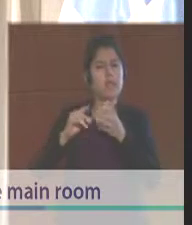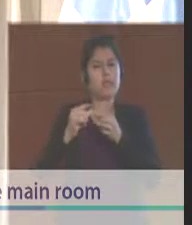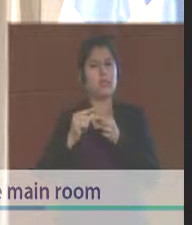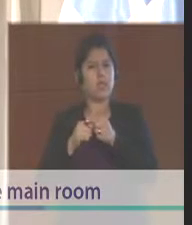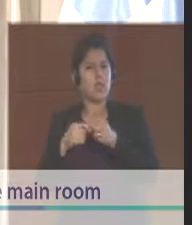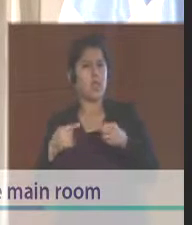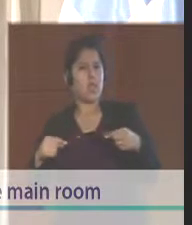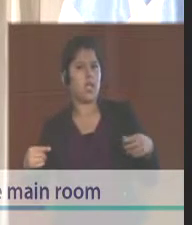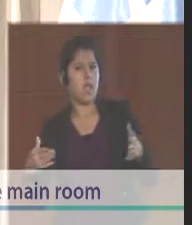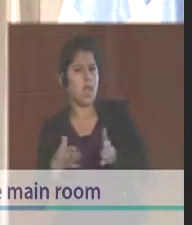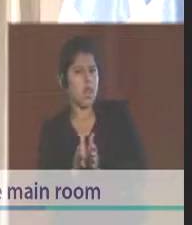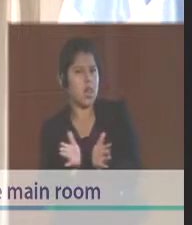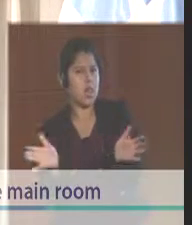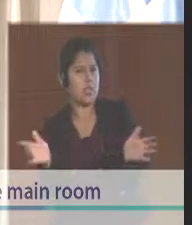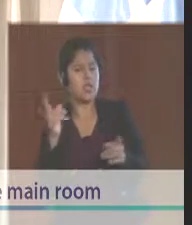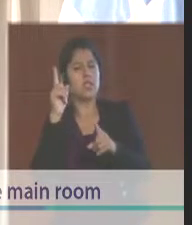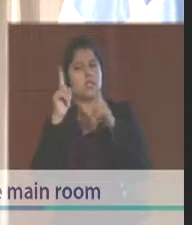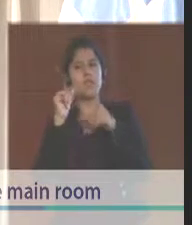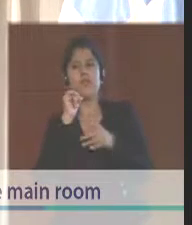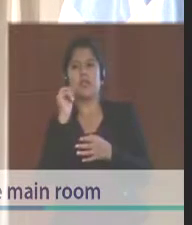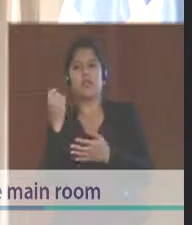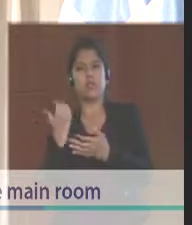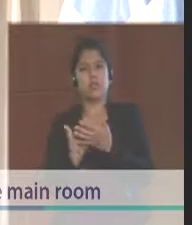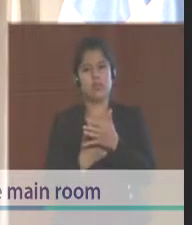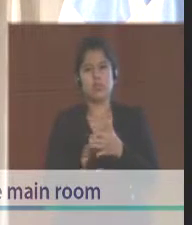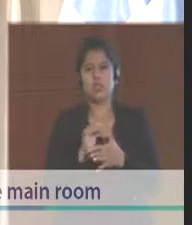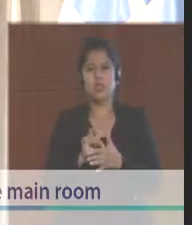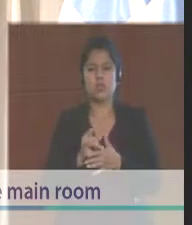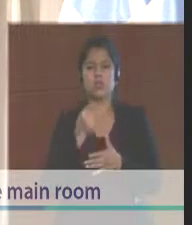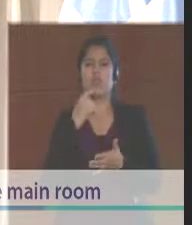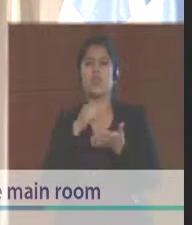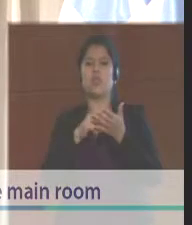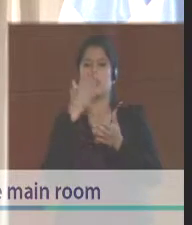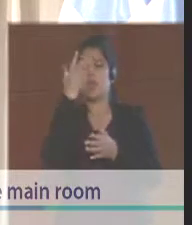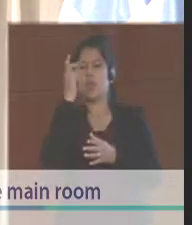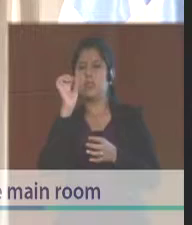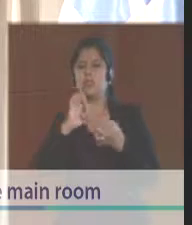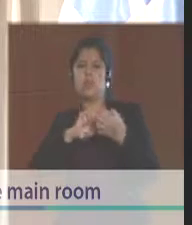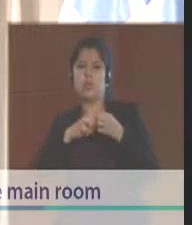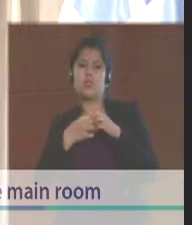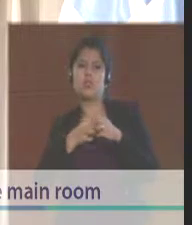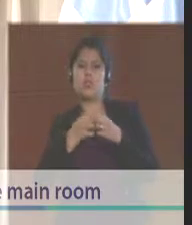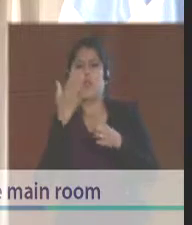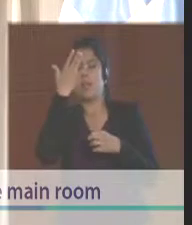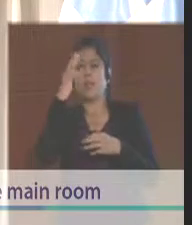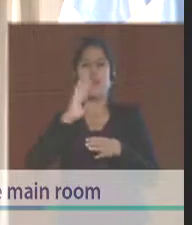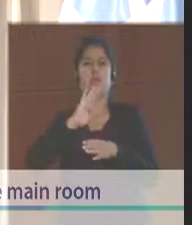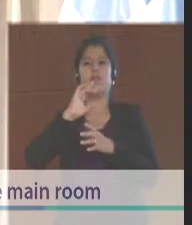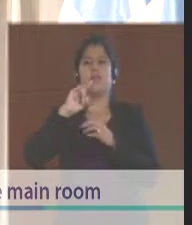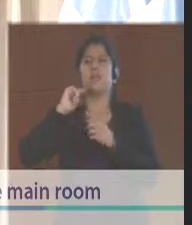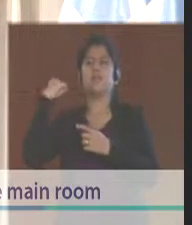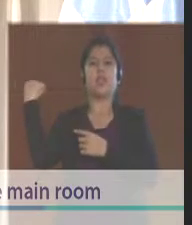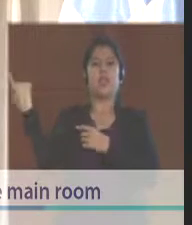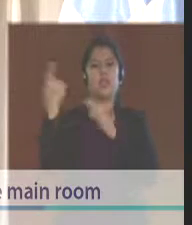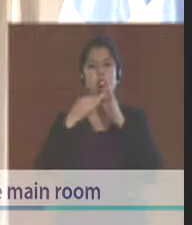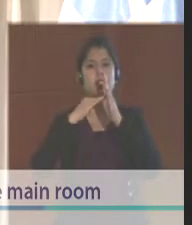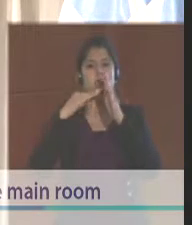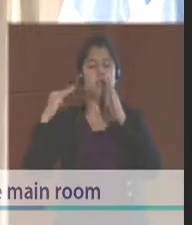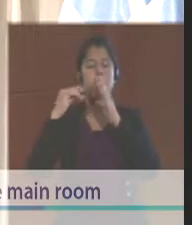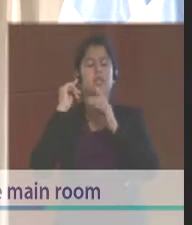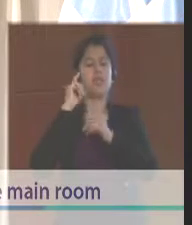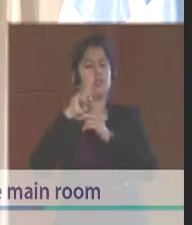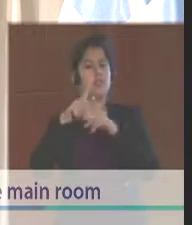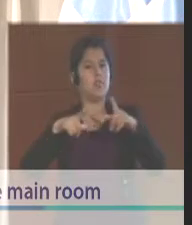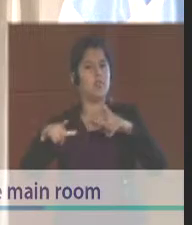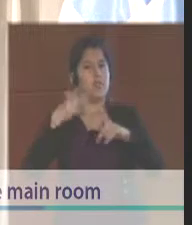highlight this widespread problem, which is the scarcity of resources, which